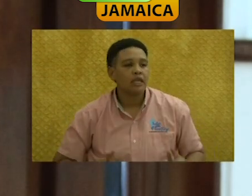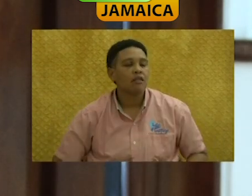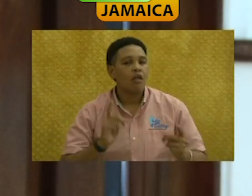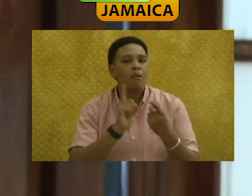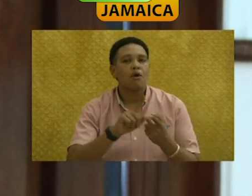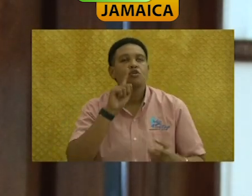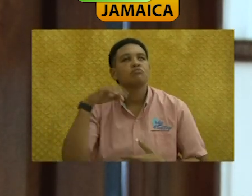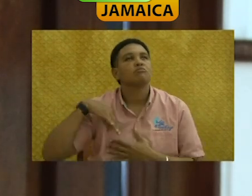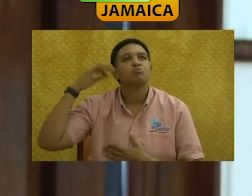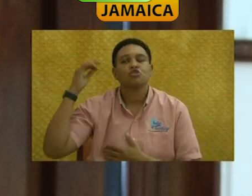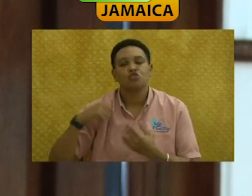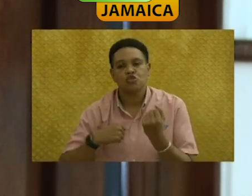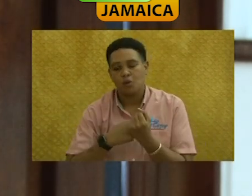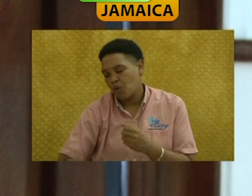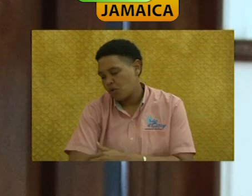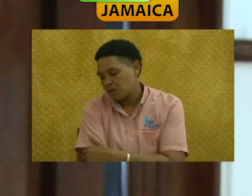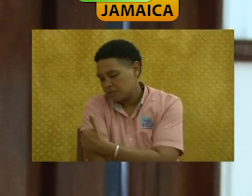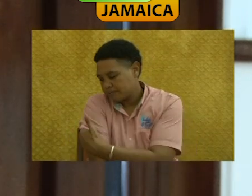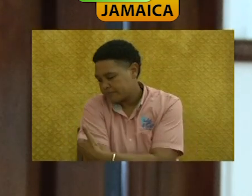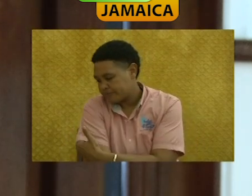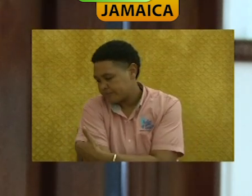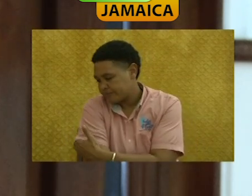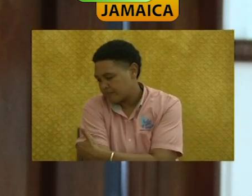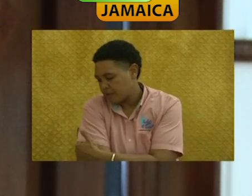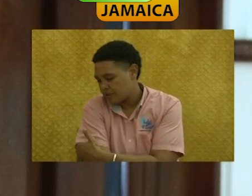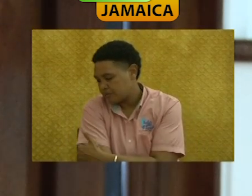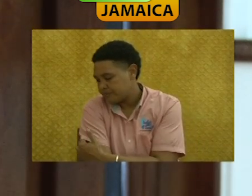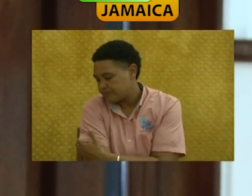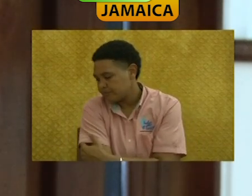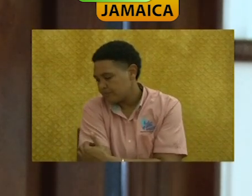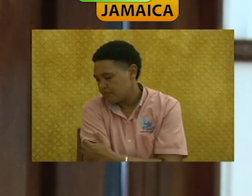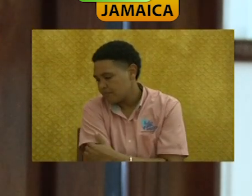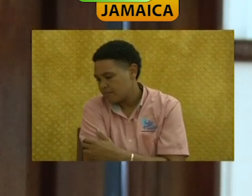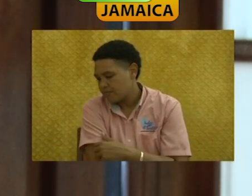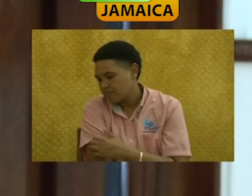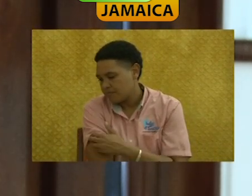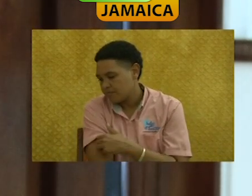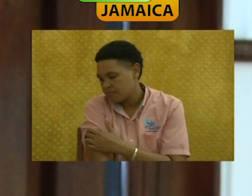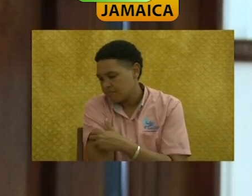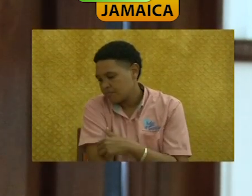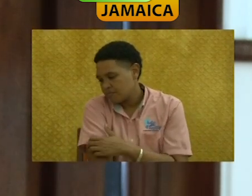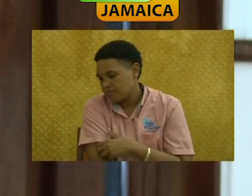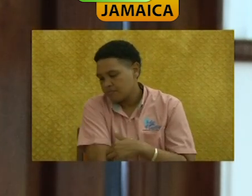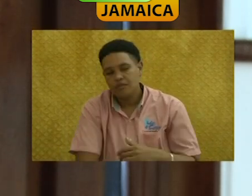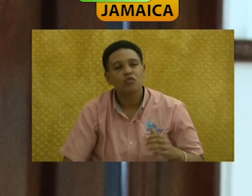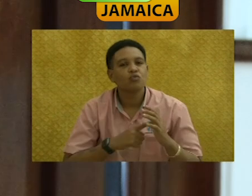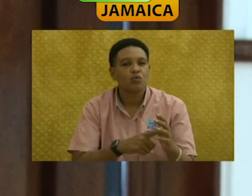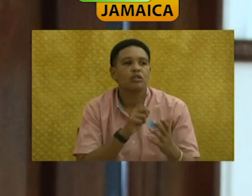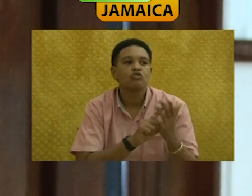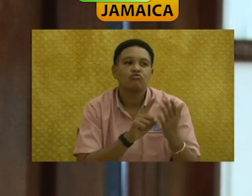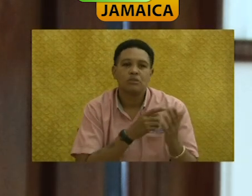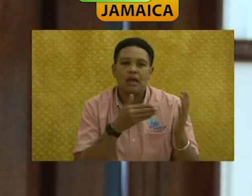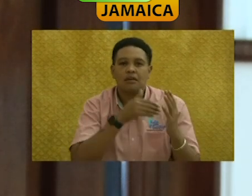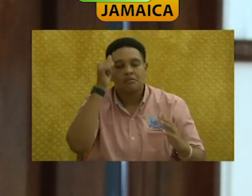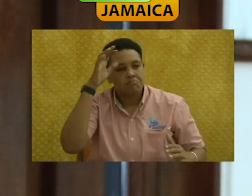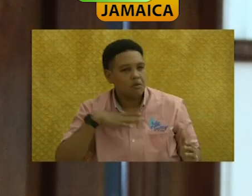and spiritual. 4, to highlight discrimination against men, because men at times are